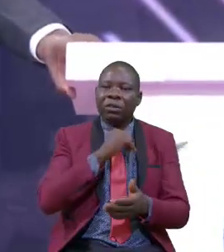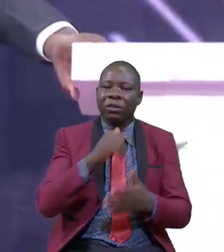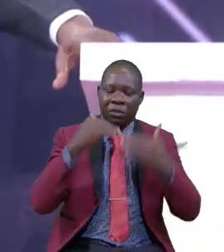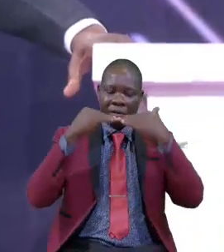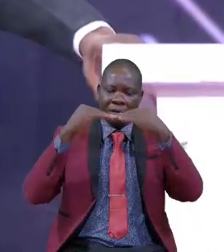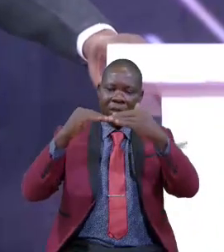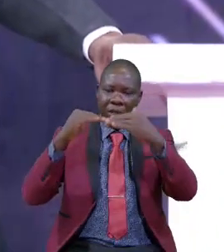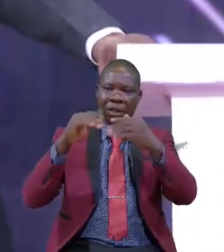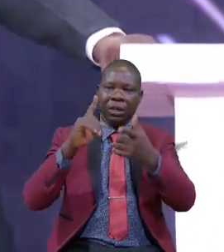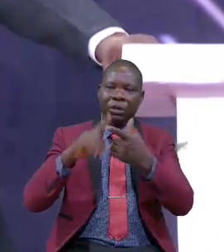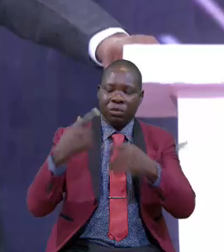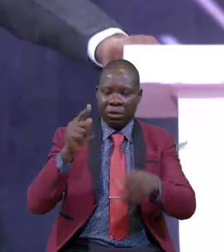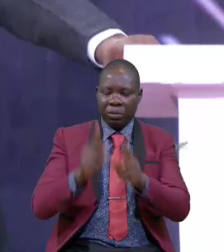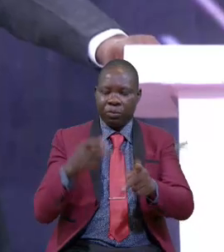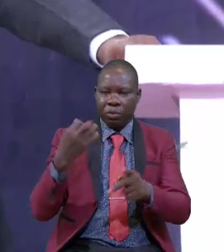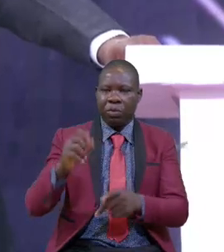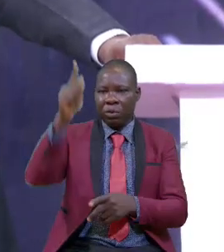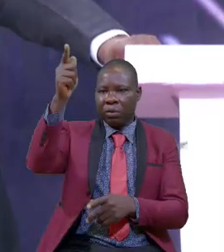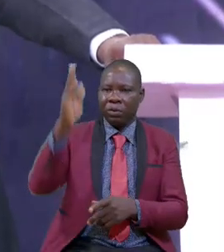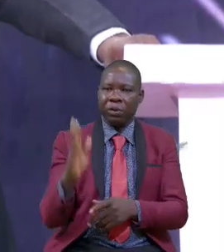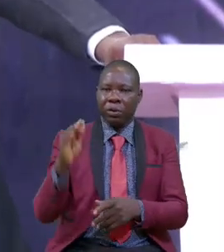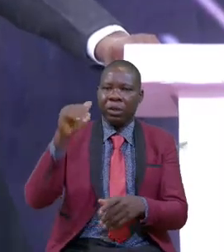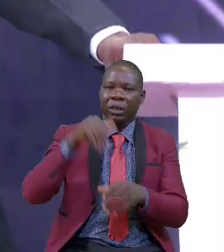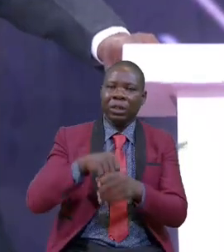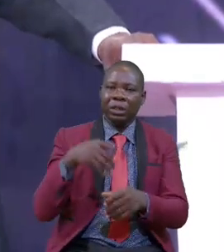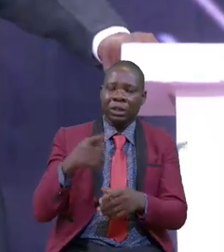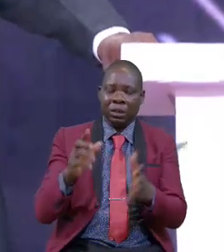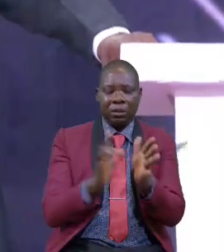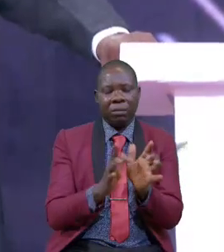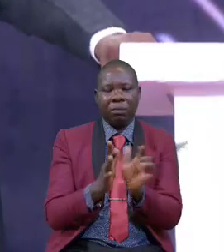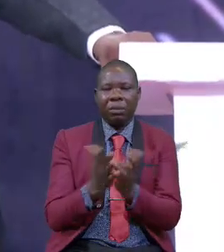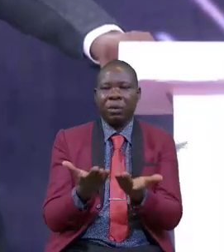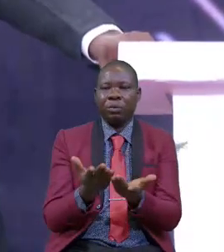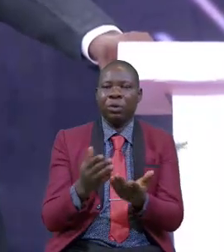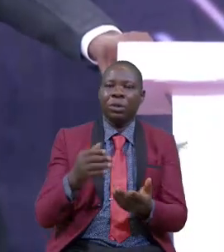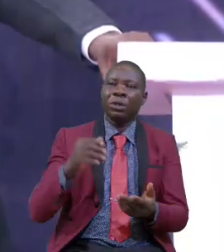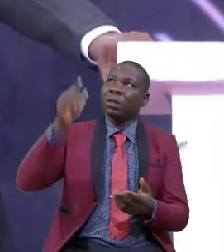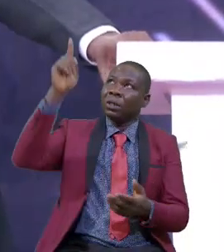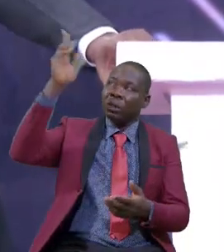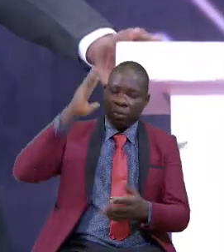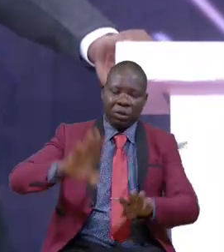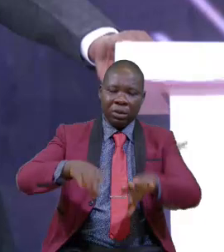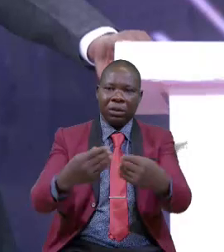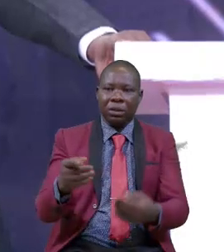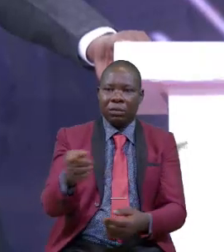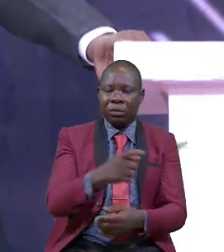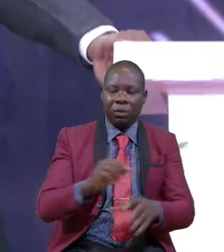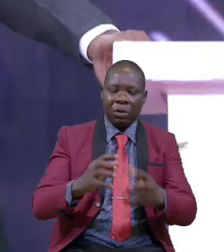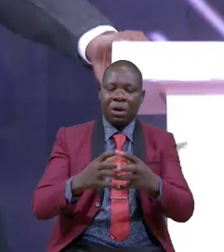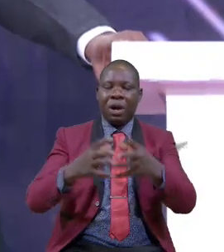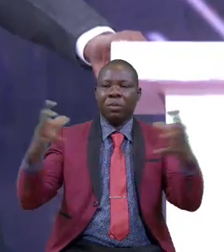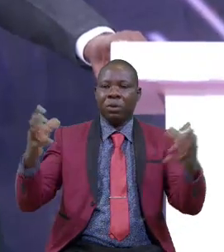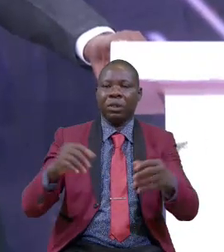the people of God in the Bible. He will give you abundant grace